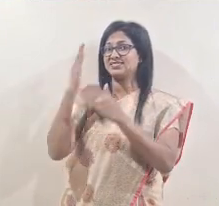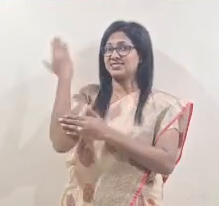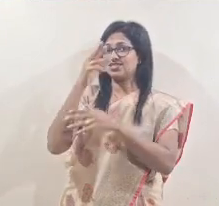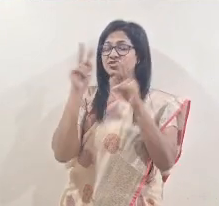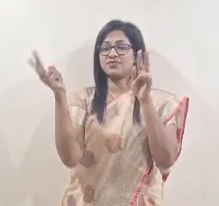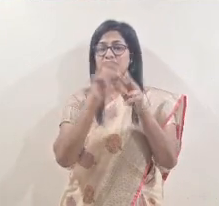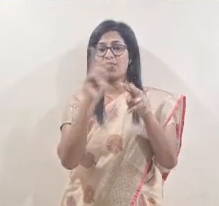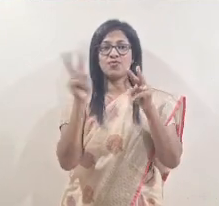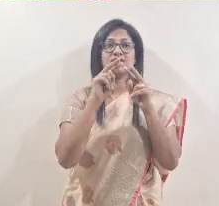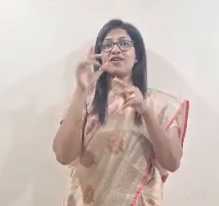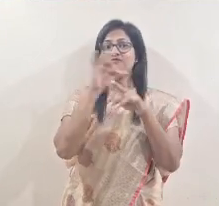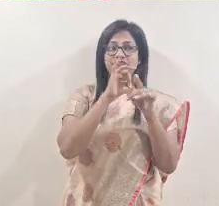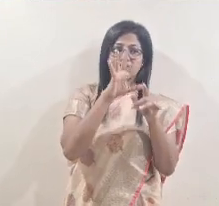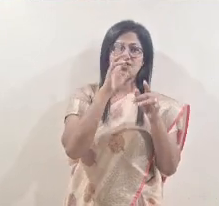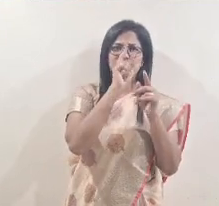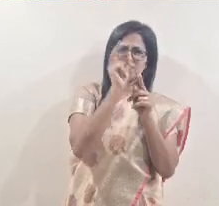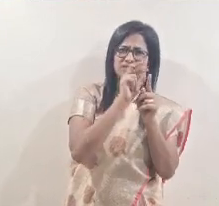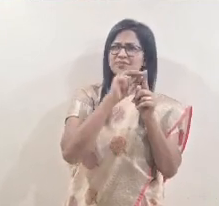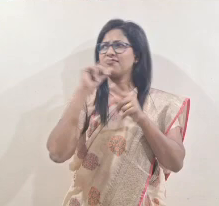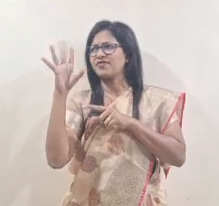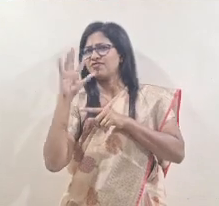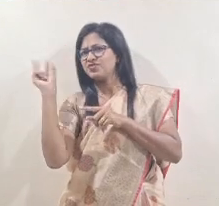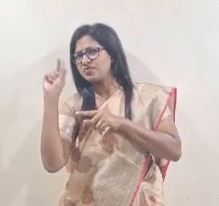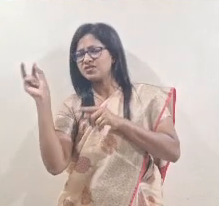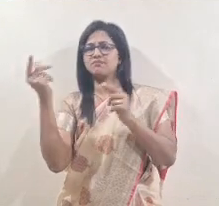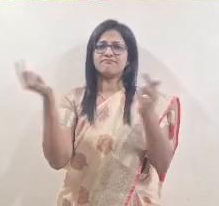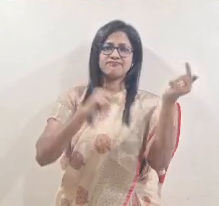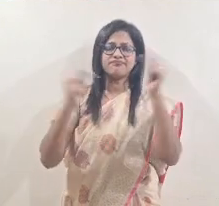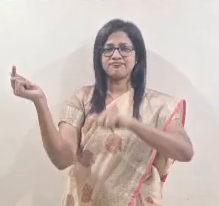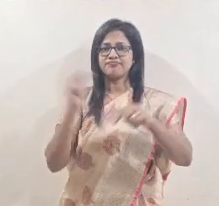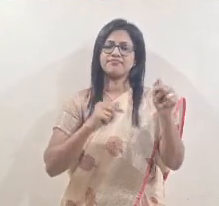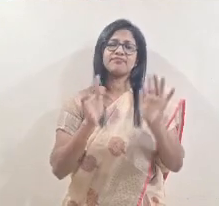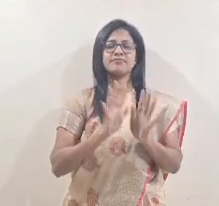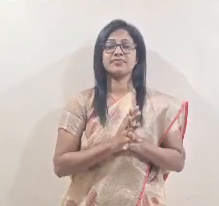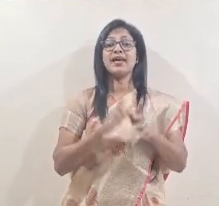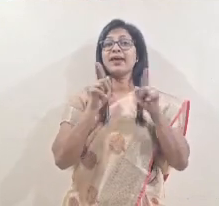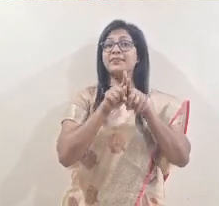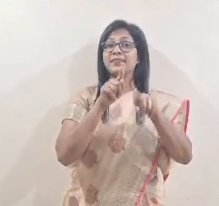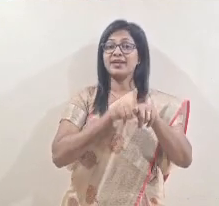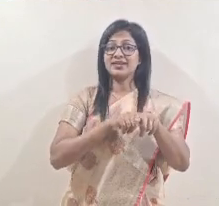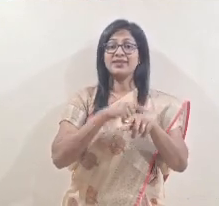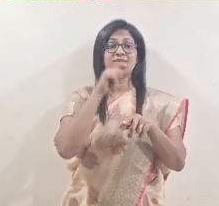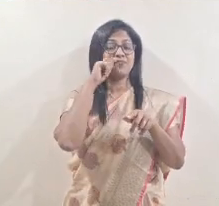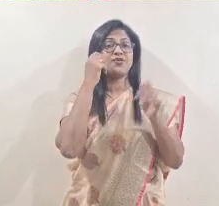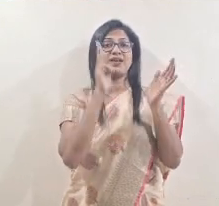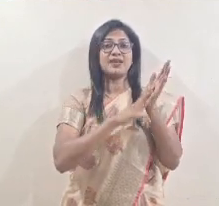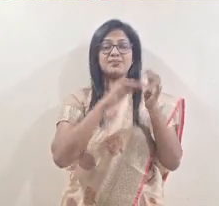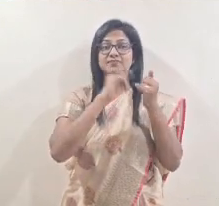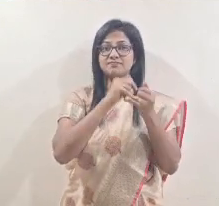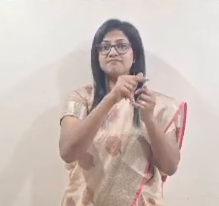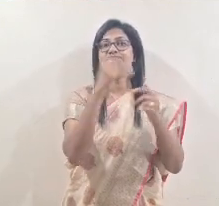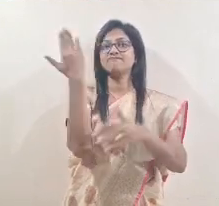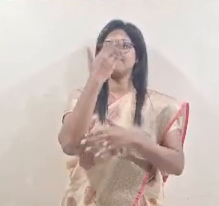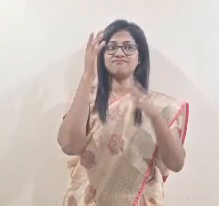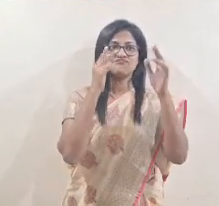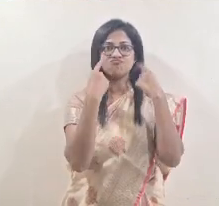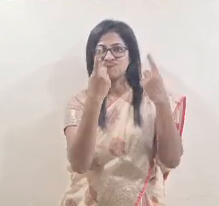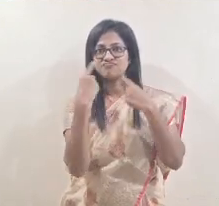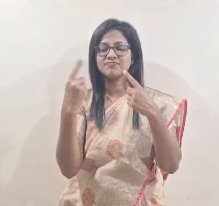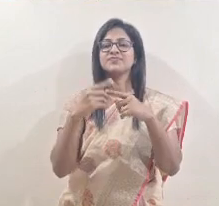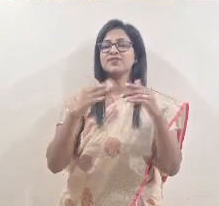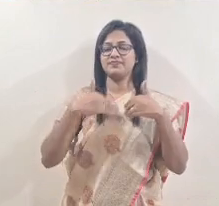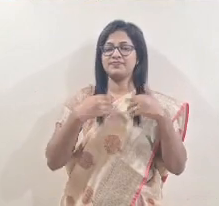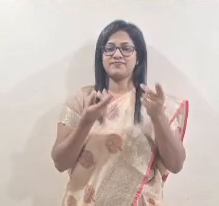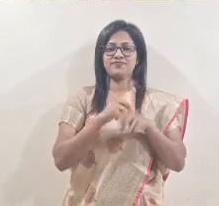there for 15-20 minutes, and I will join you back. In the meantime, Mustanshir would compare the session, okay, on